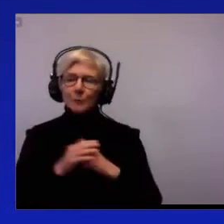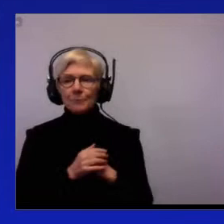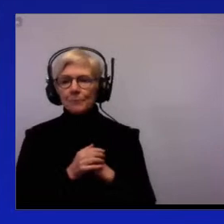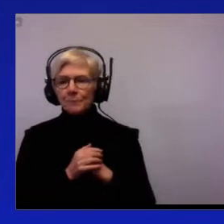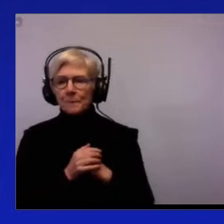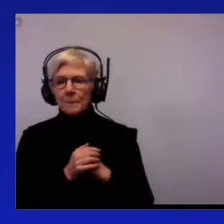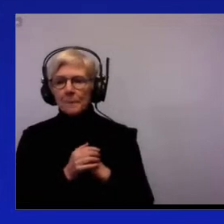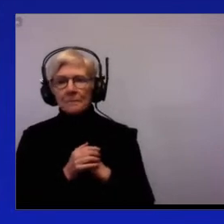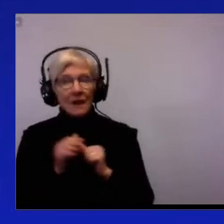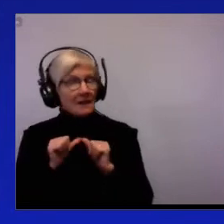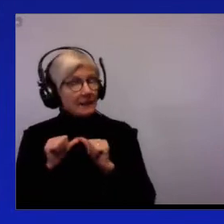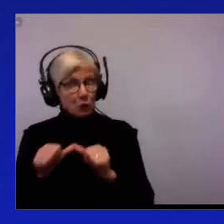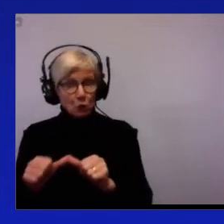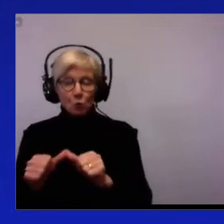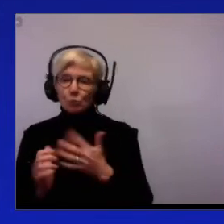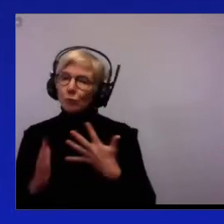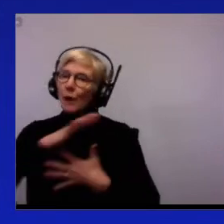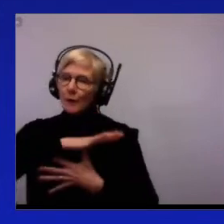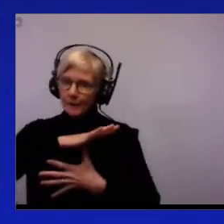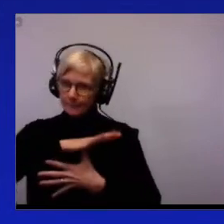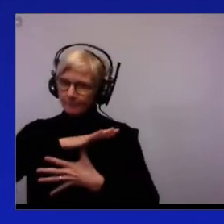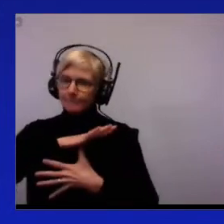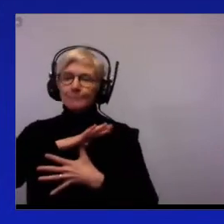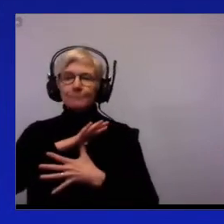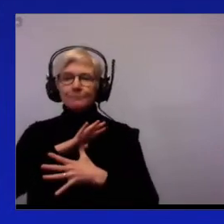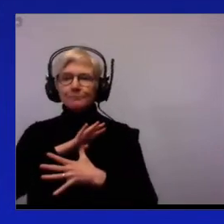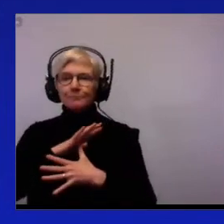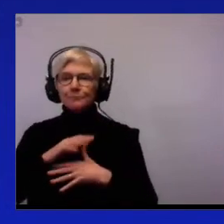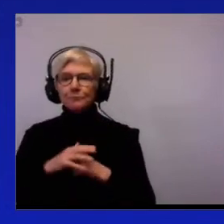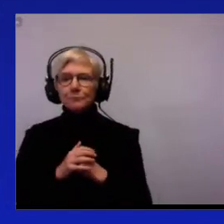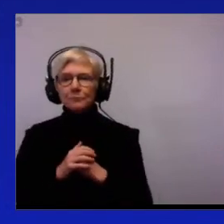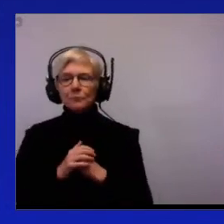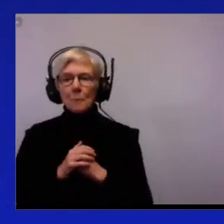that will continue to be a priority. I'm